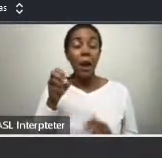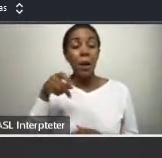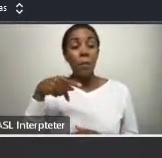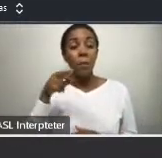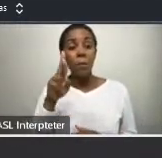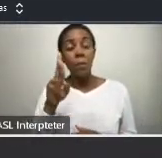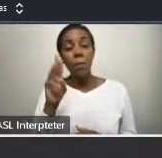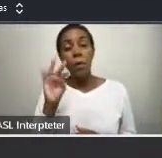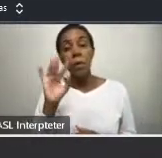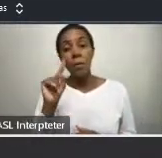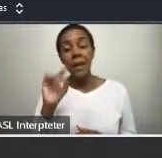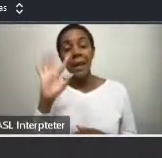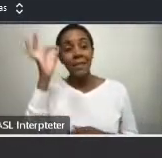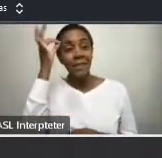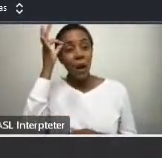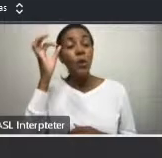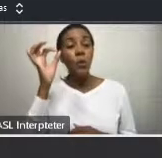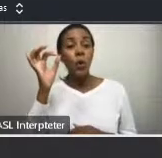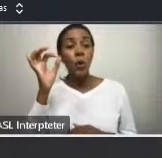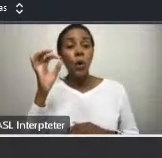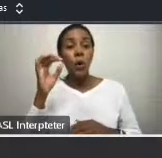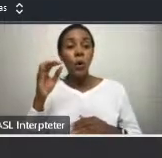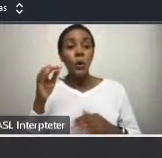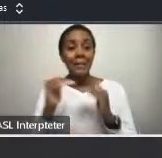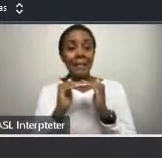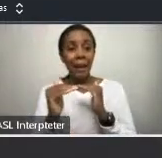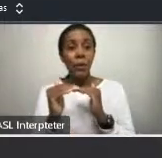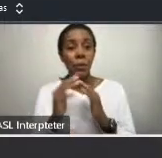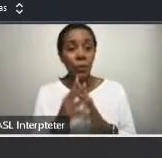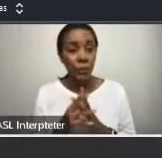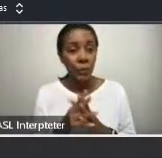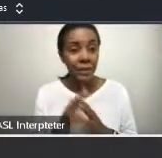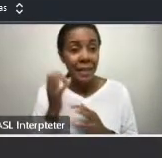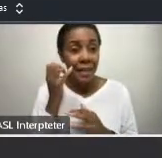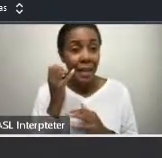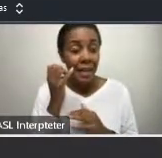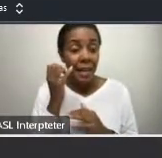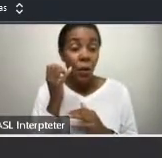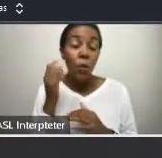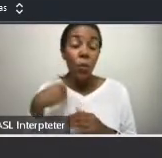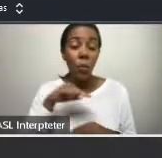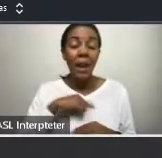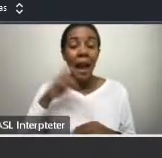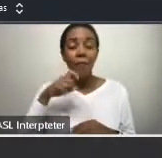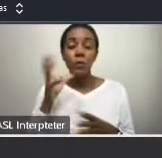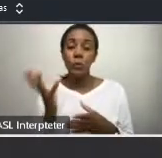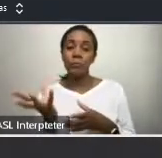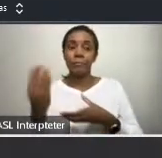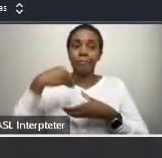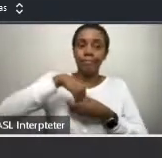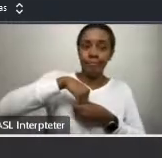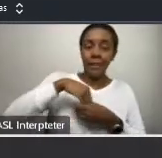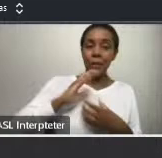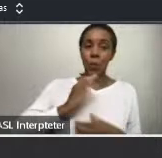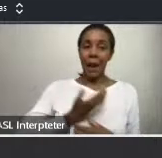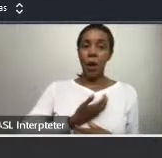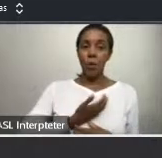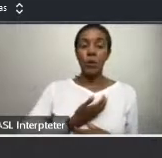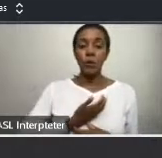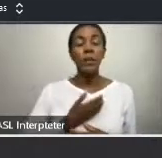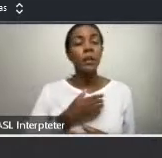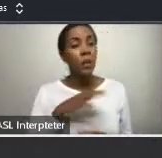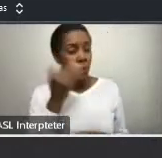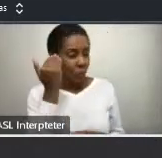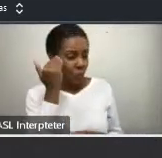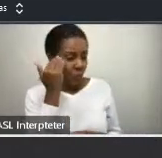So if it's an FCR, federal compliance requirement, we would then have to incorporate it into our permits. So do you know whether coal ash is